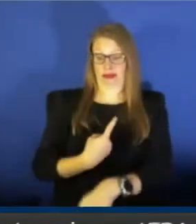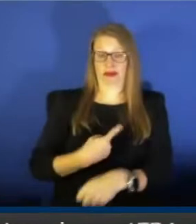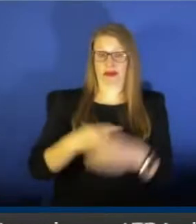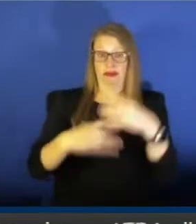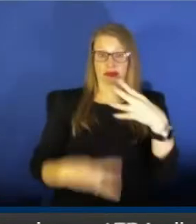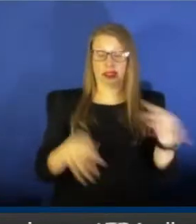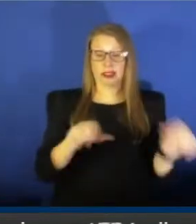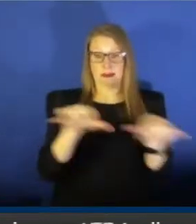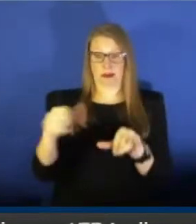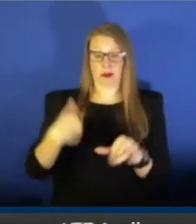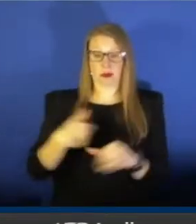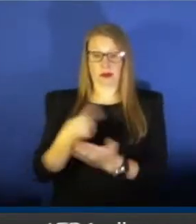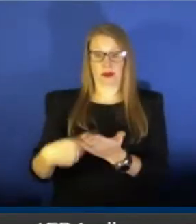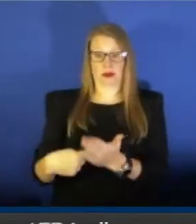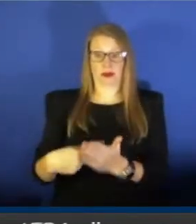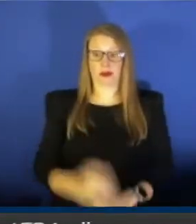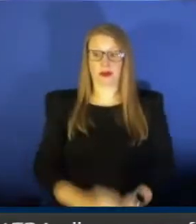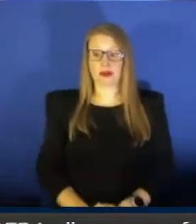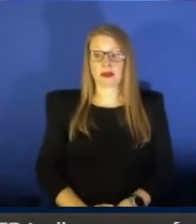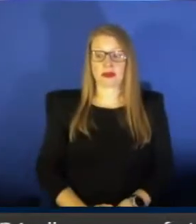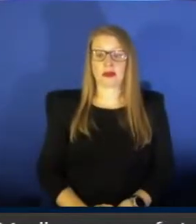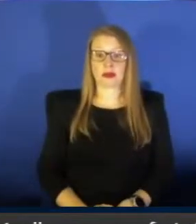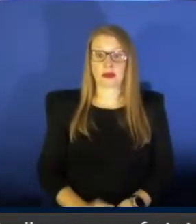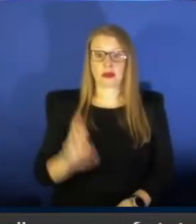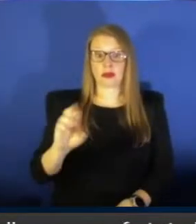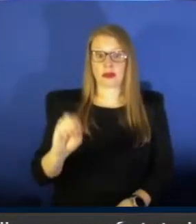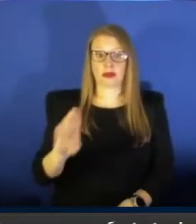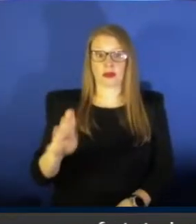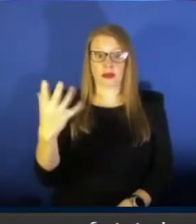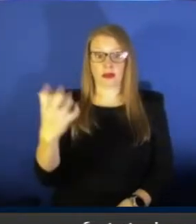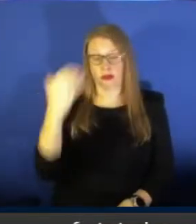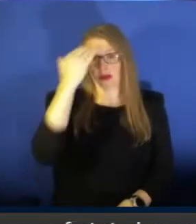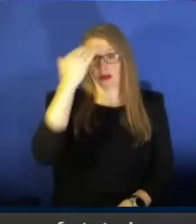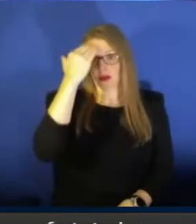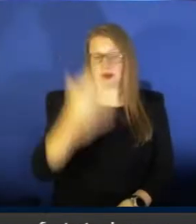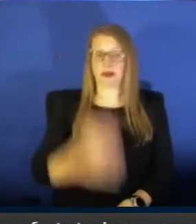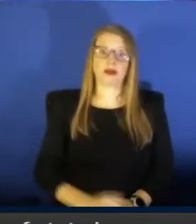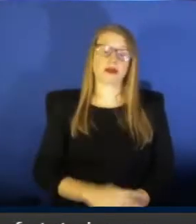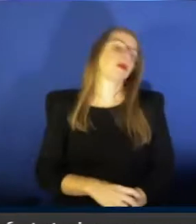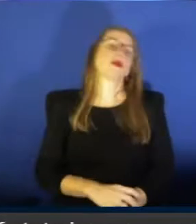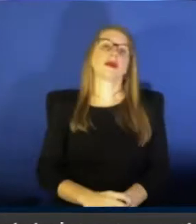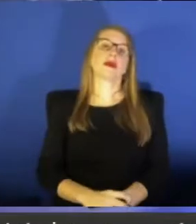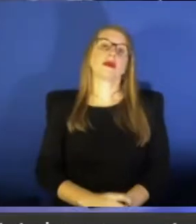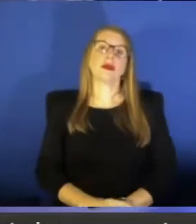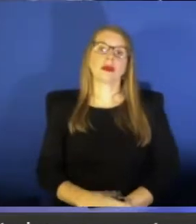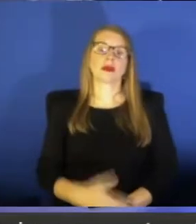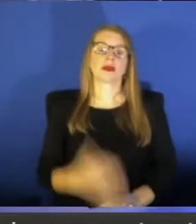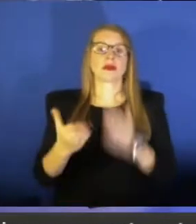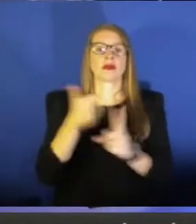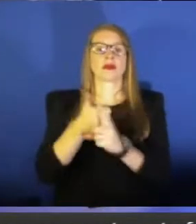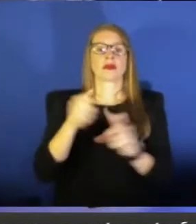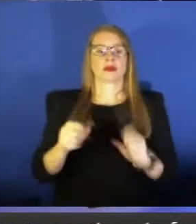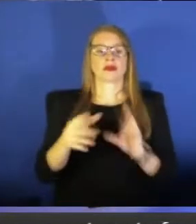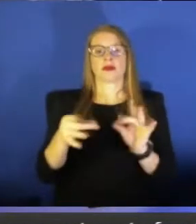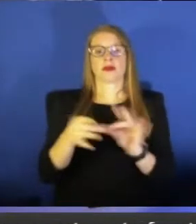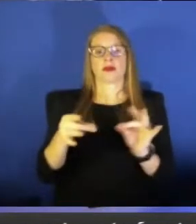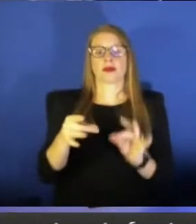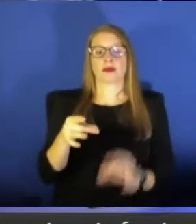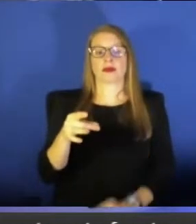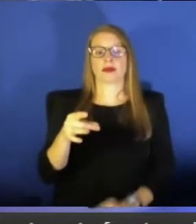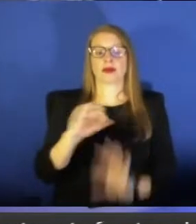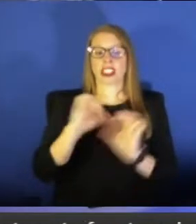the drug summits. And there's parents that don't need to know what the signs of opiate use are, what the signs of